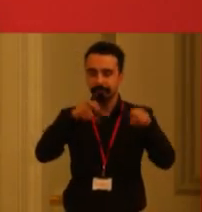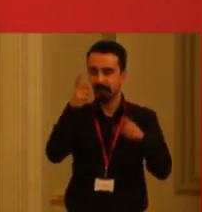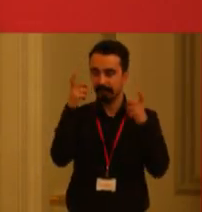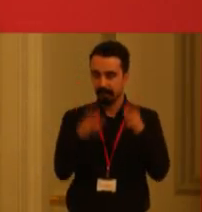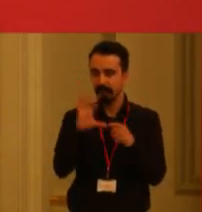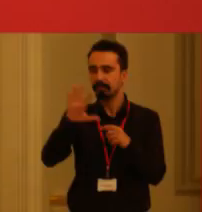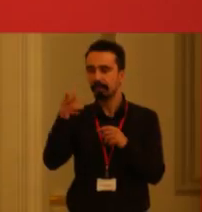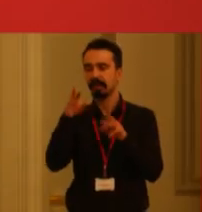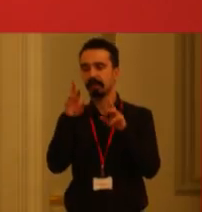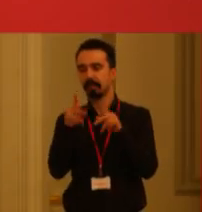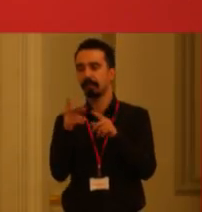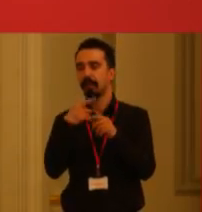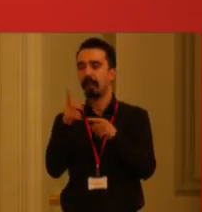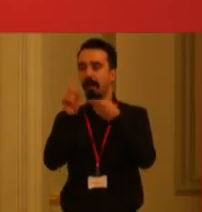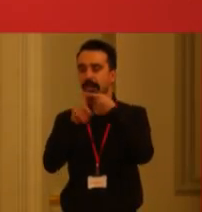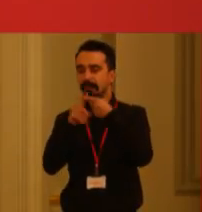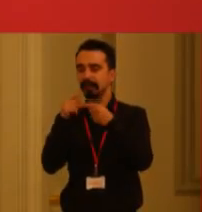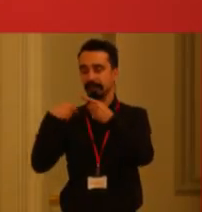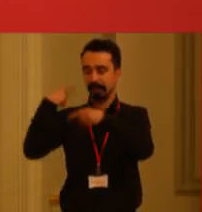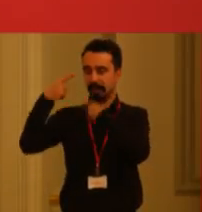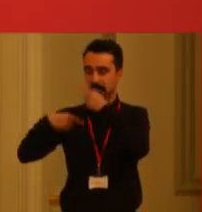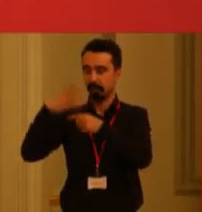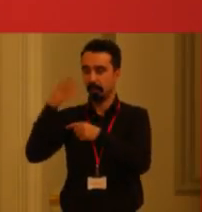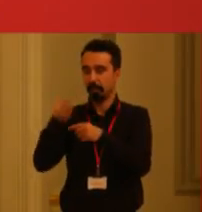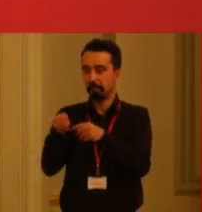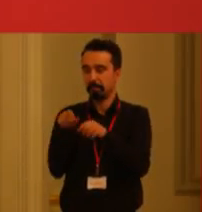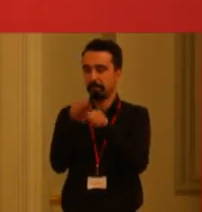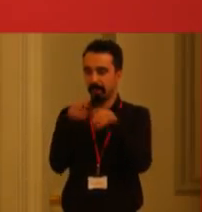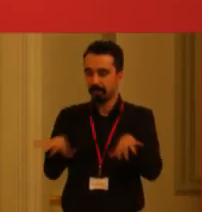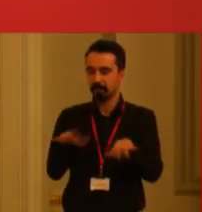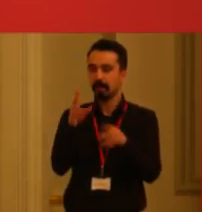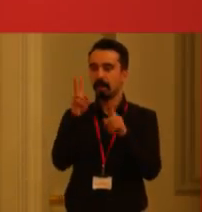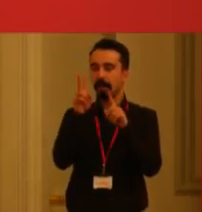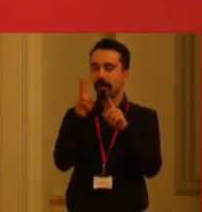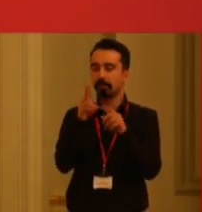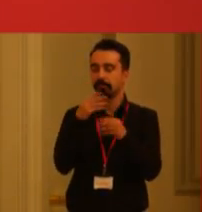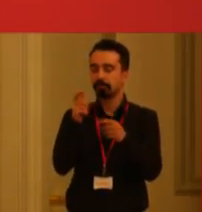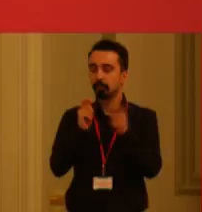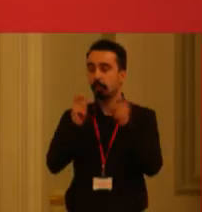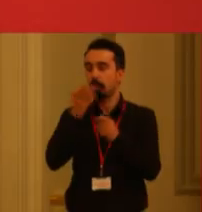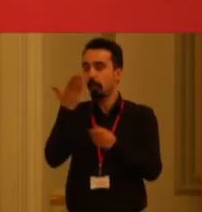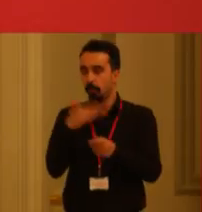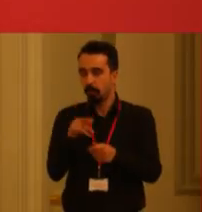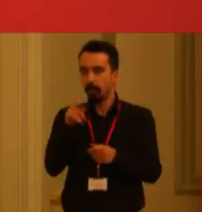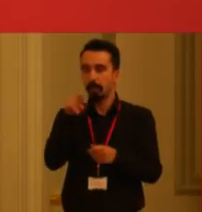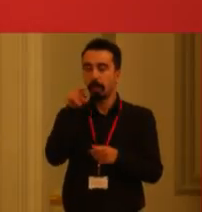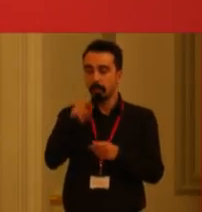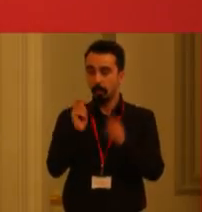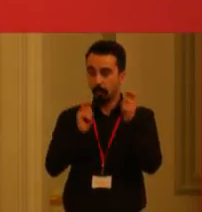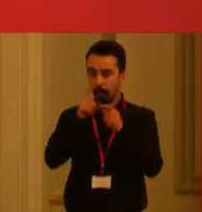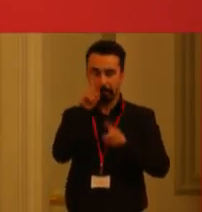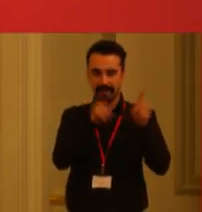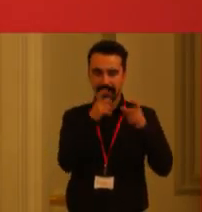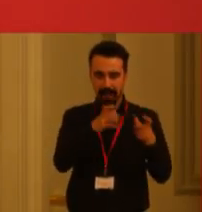authorities, such participation mechanisms are unfortunately not that active as the conventional ones. For certain